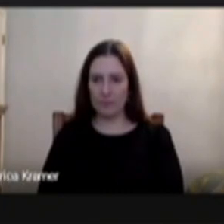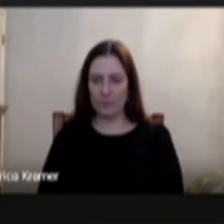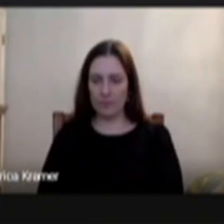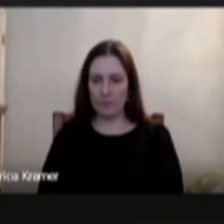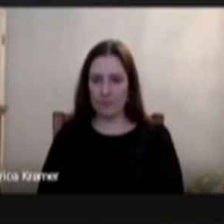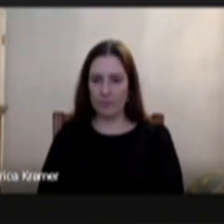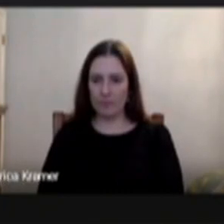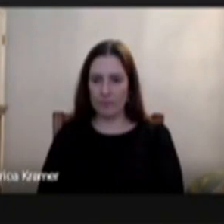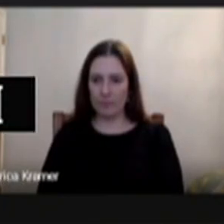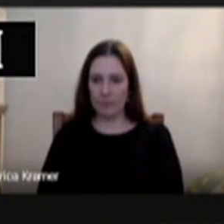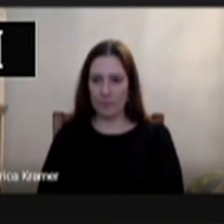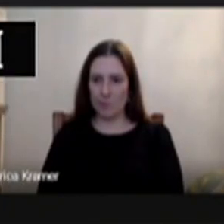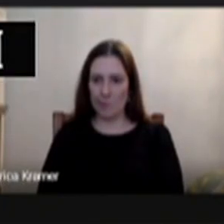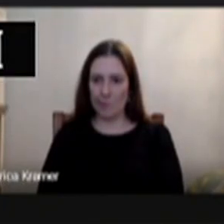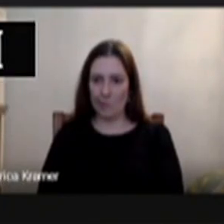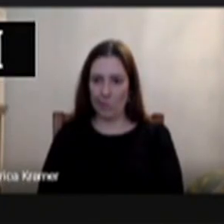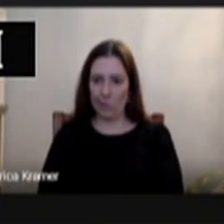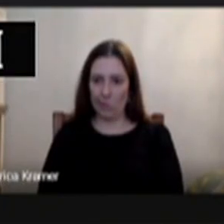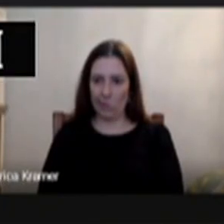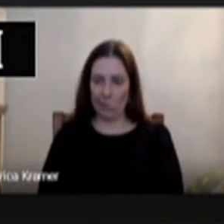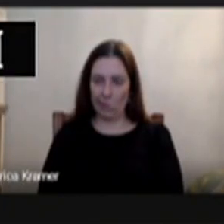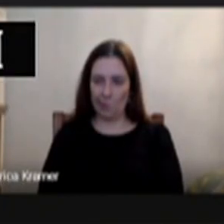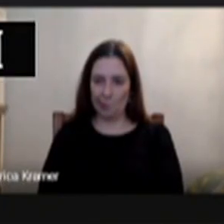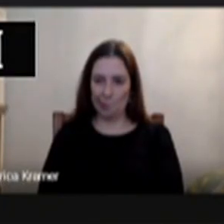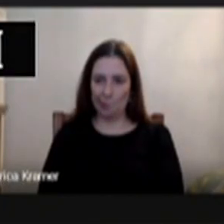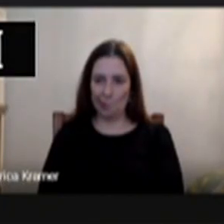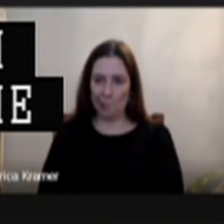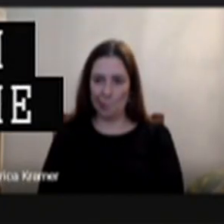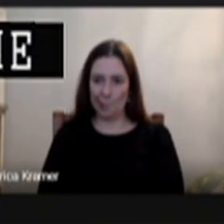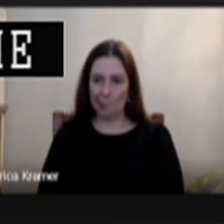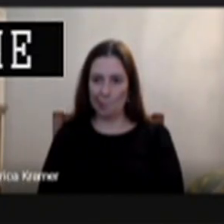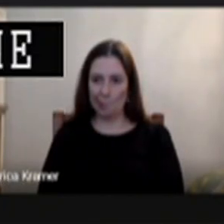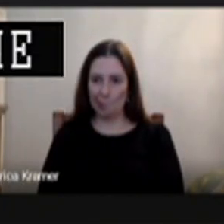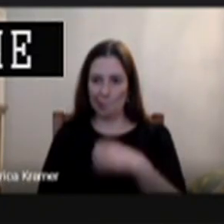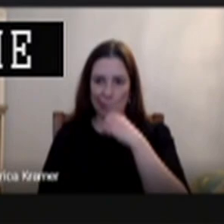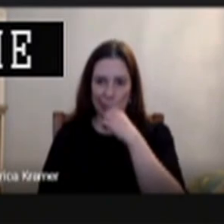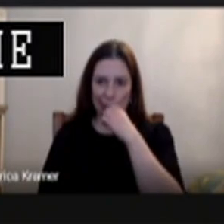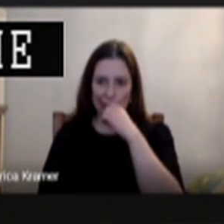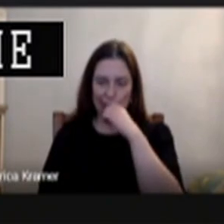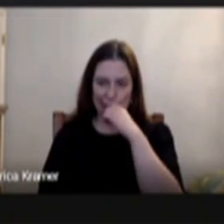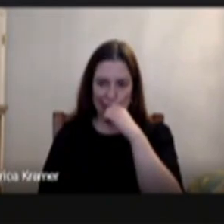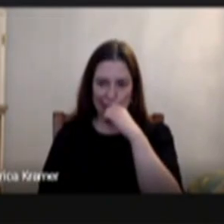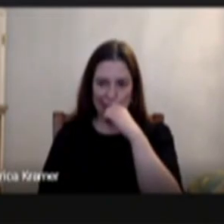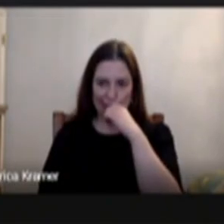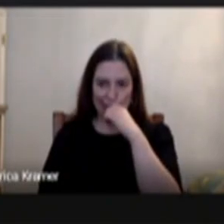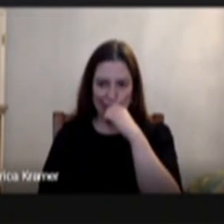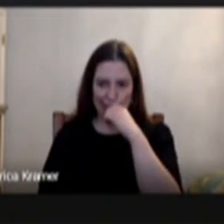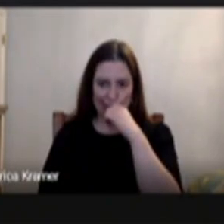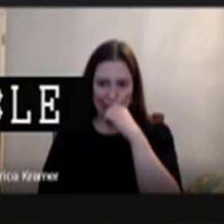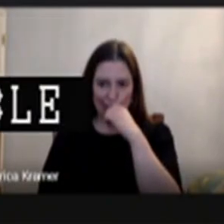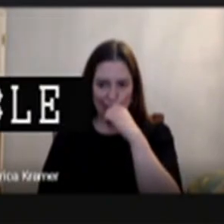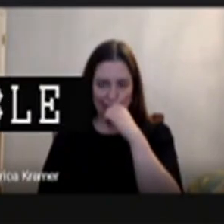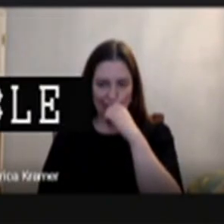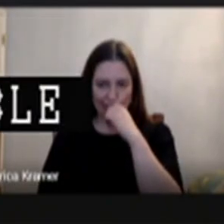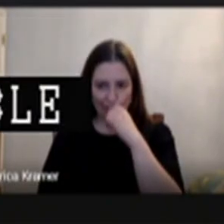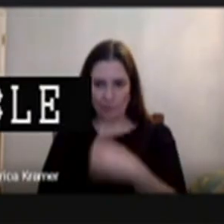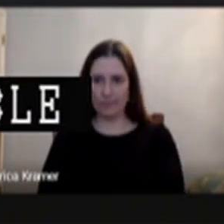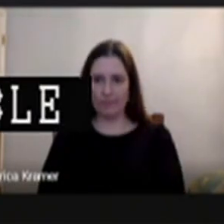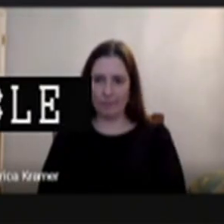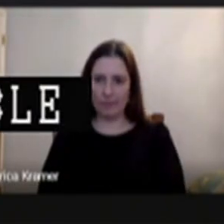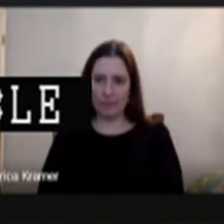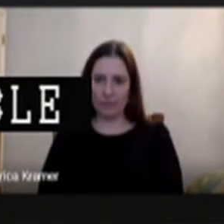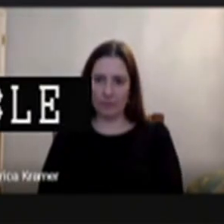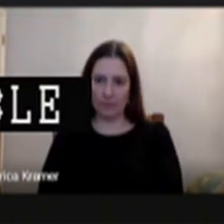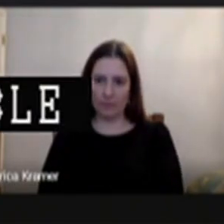always to keep all the main access points to the building universally accessible. Since this view was done, there have been